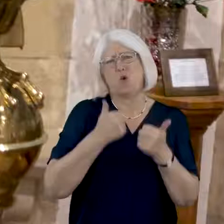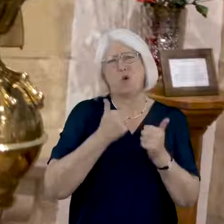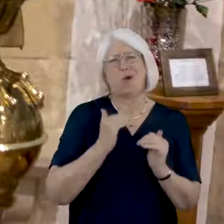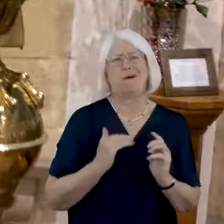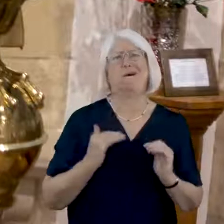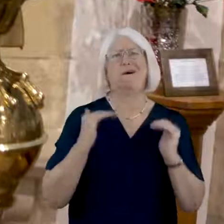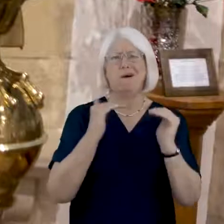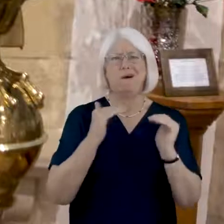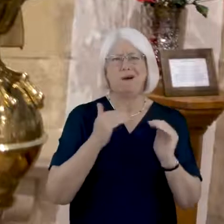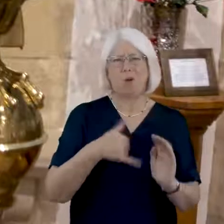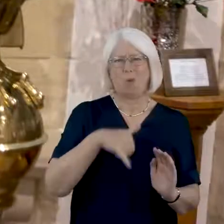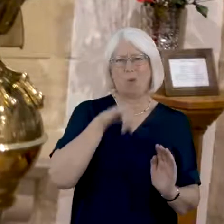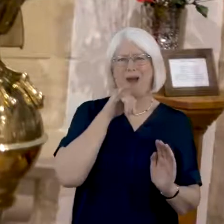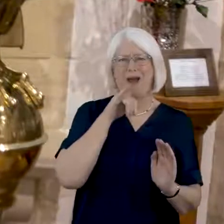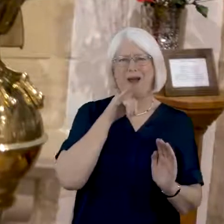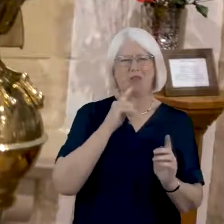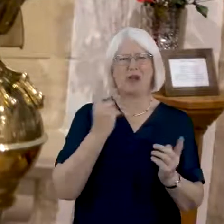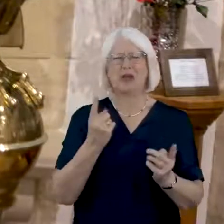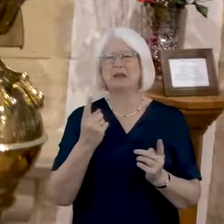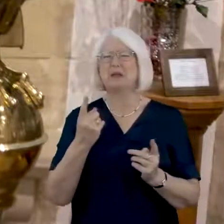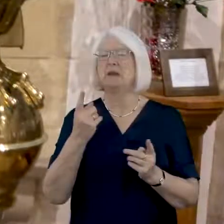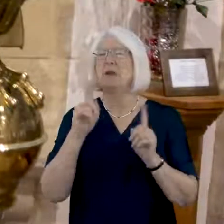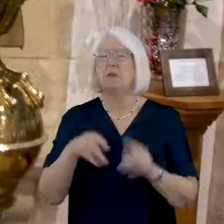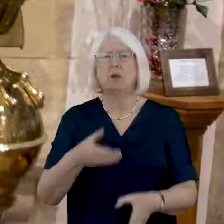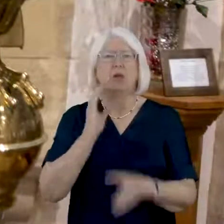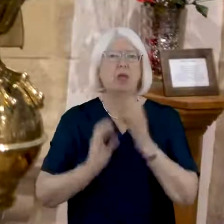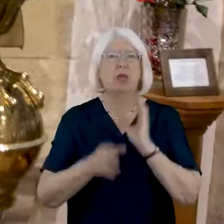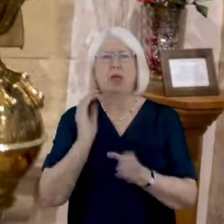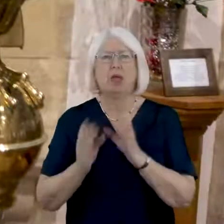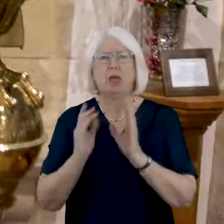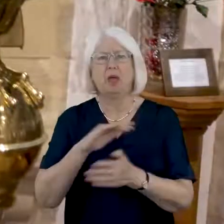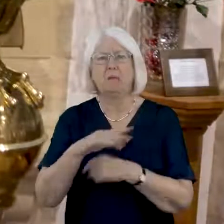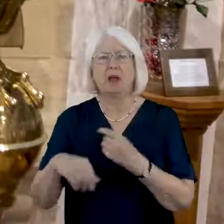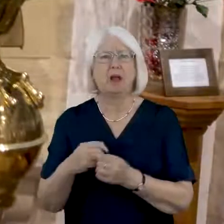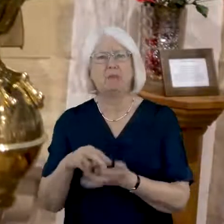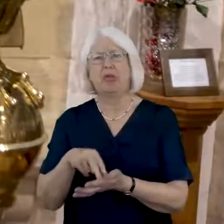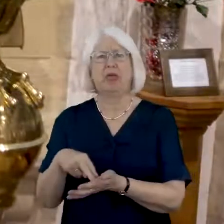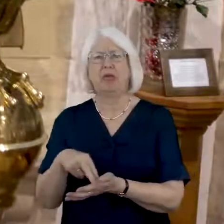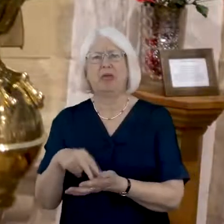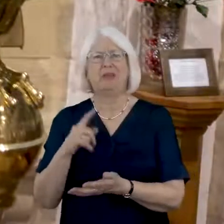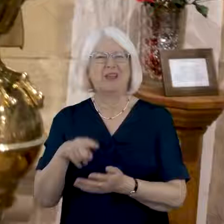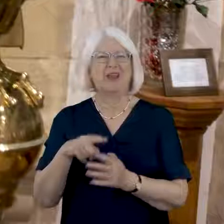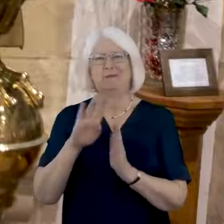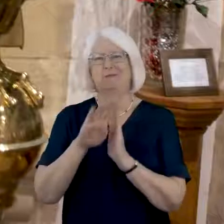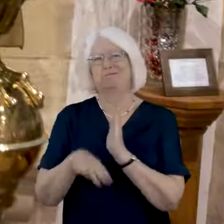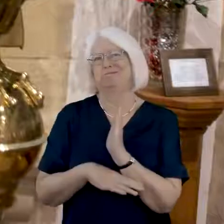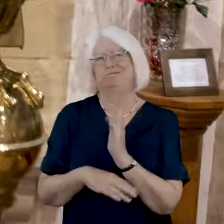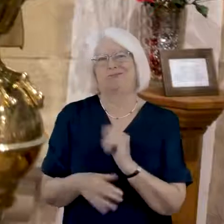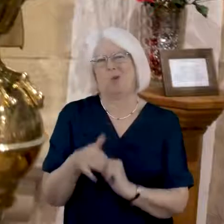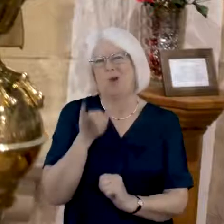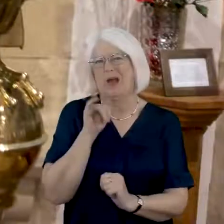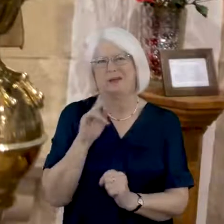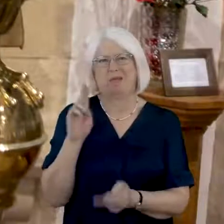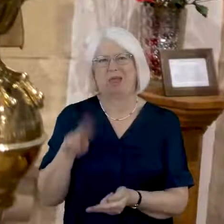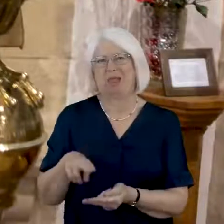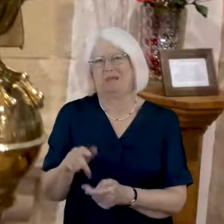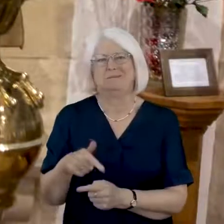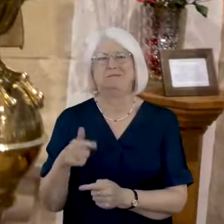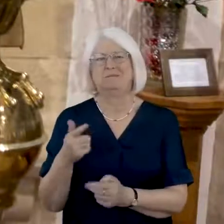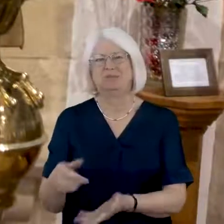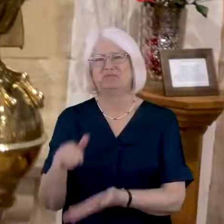wine after the guests have become drunk. But you have kept the good wine until now."